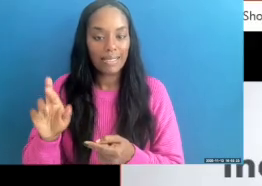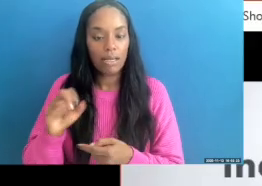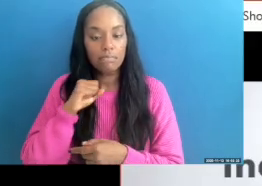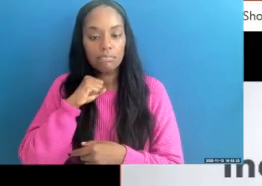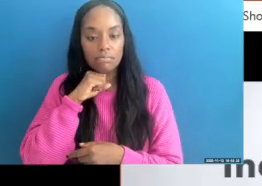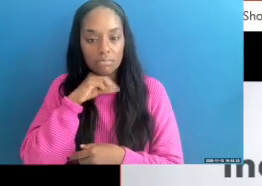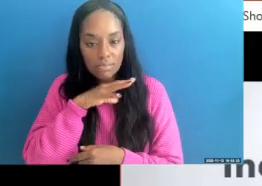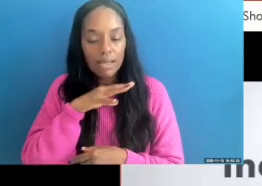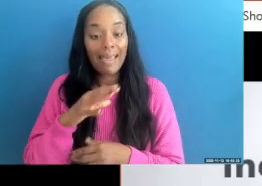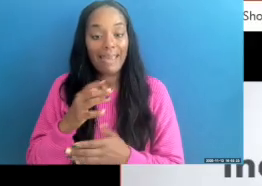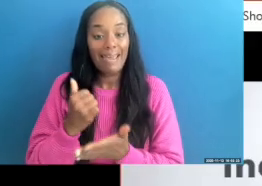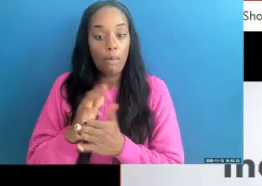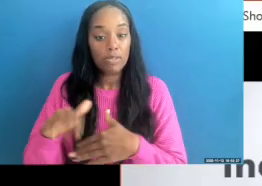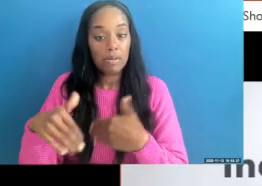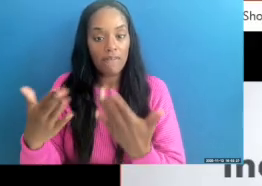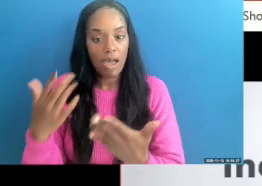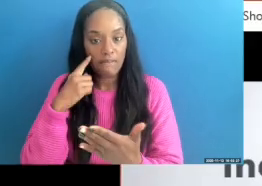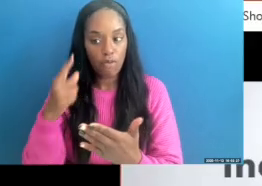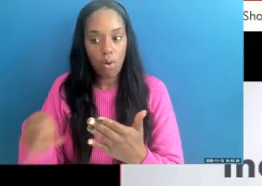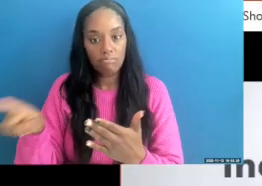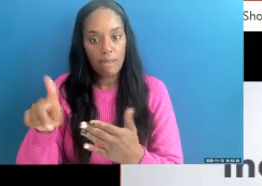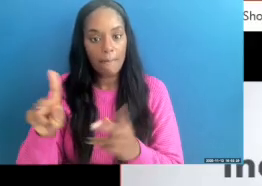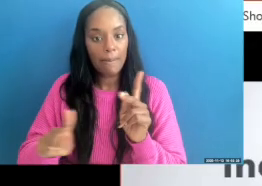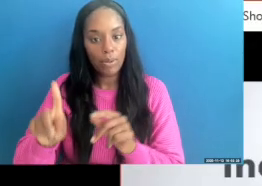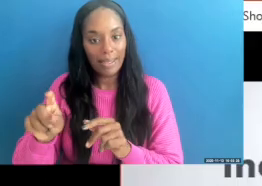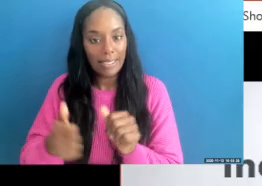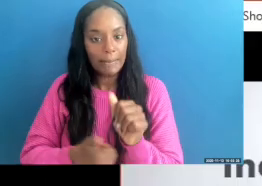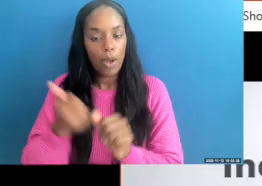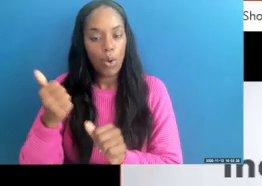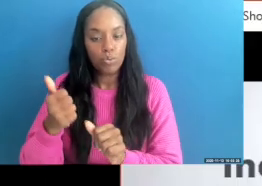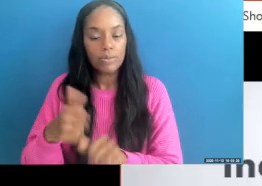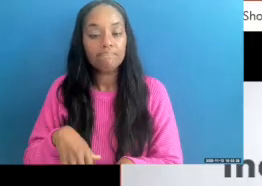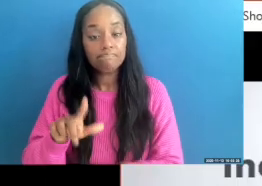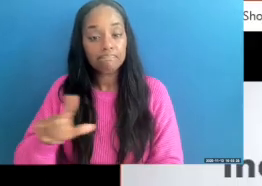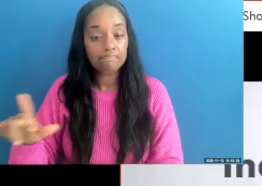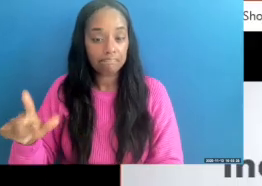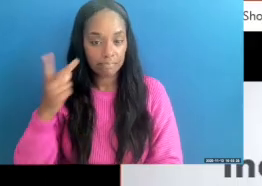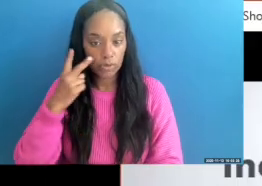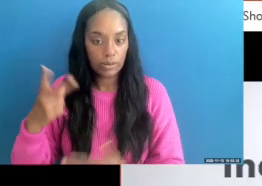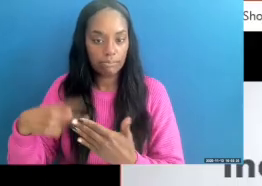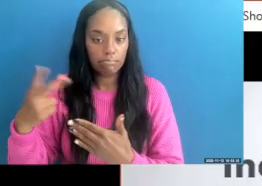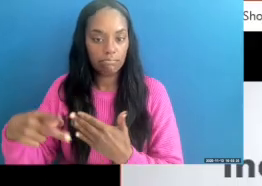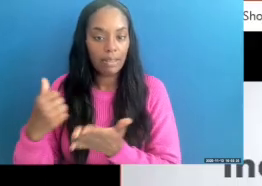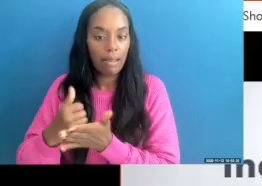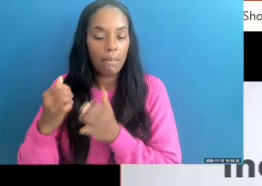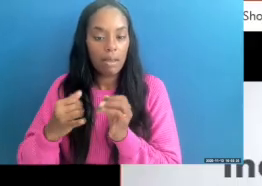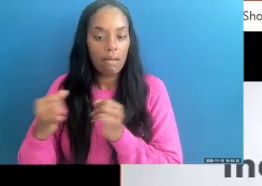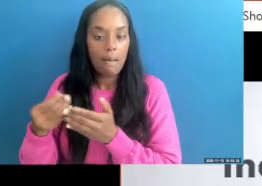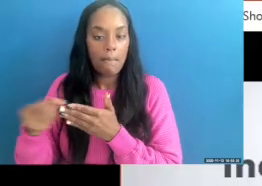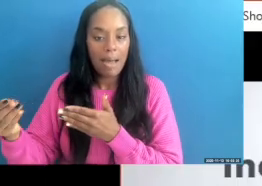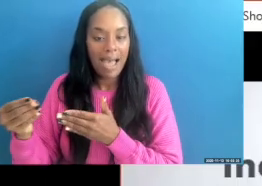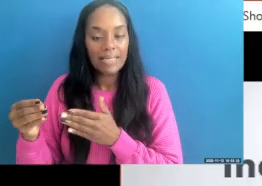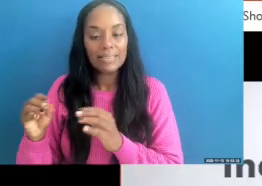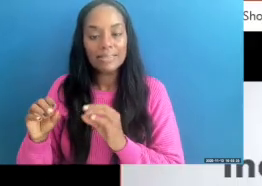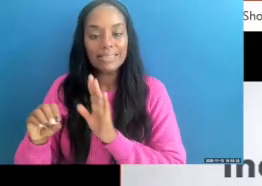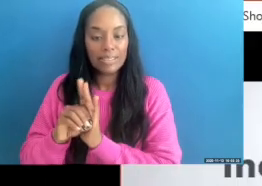sure help goes to the people who need it most. On the left side of the slide, you'll see programs that help individuals